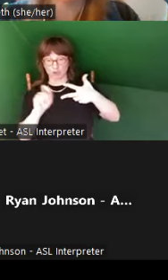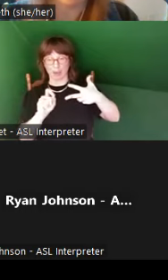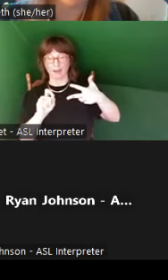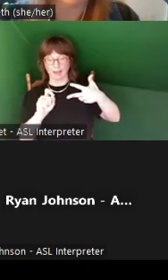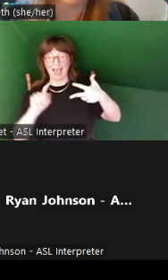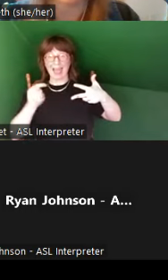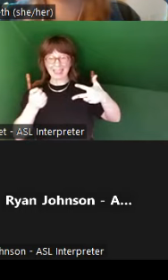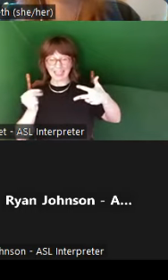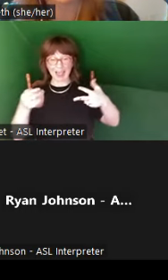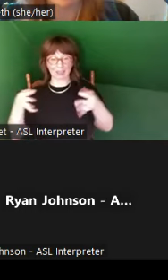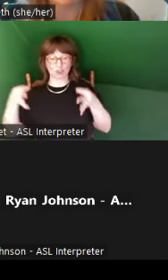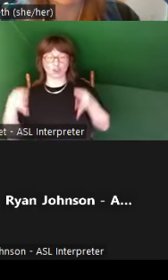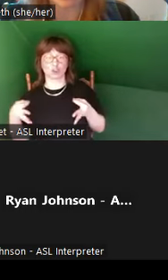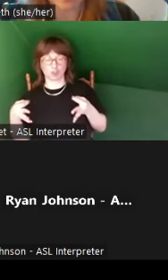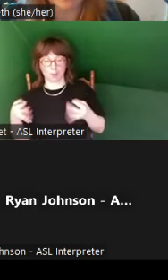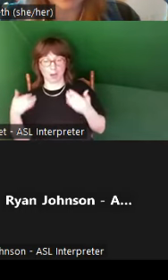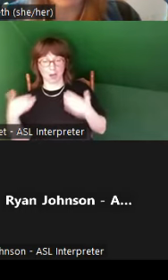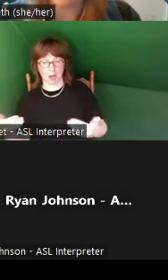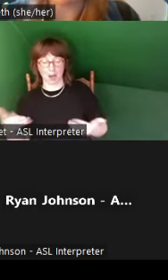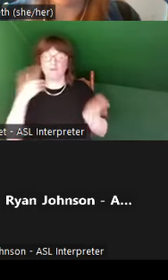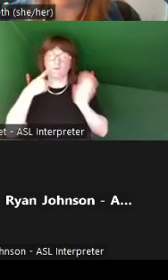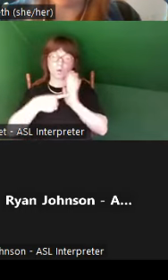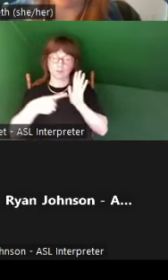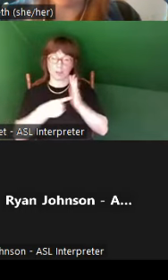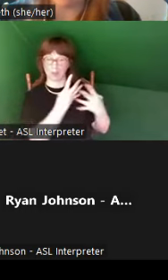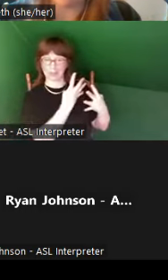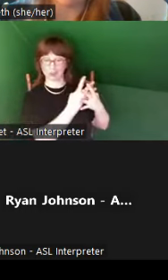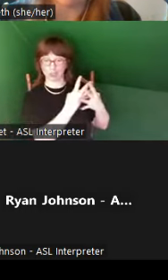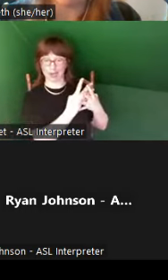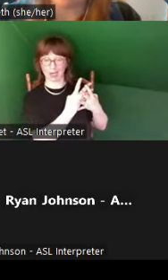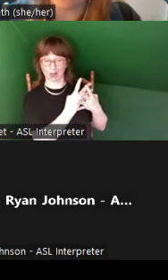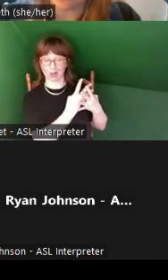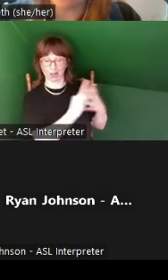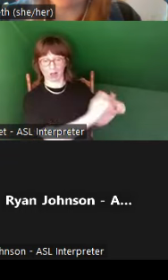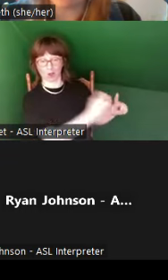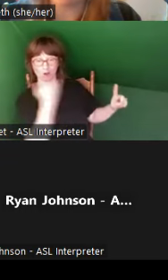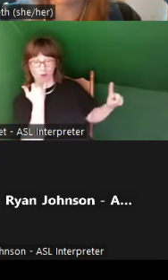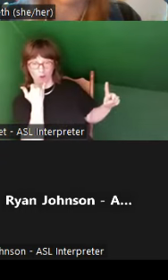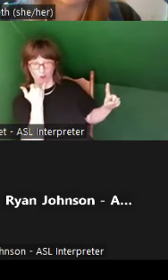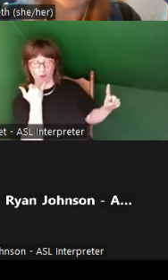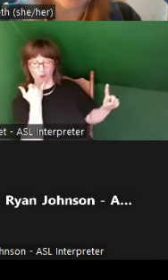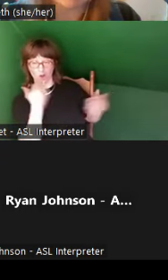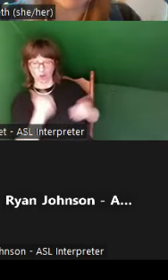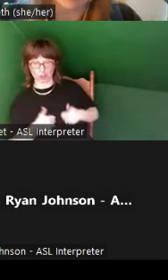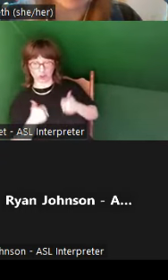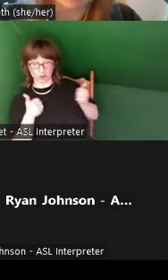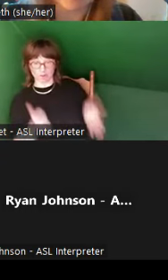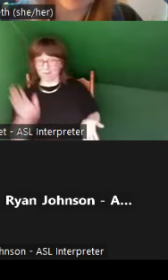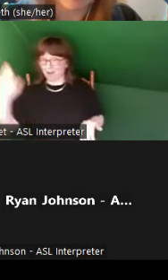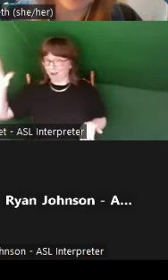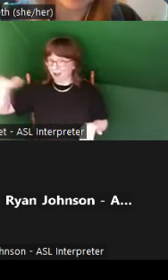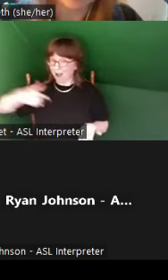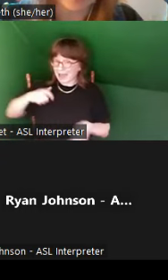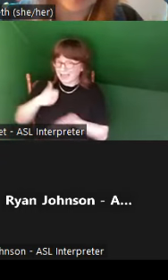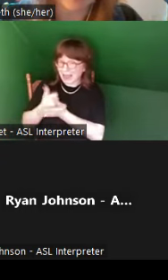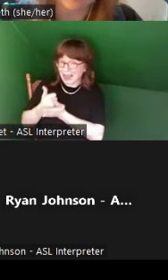determining, like if you get a call from a jail and a victim survivor who is in the jail says, I need help, I've been